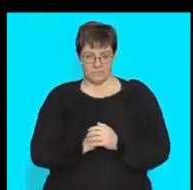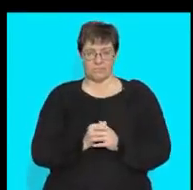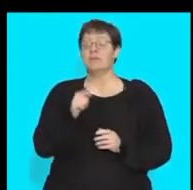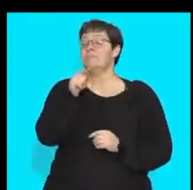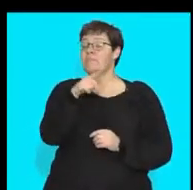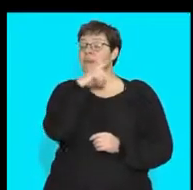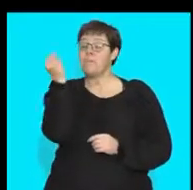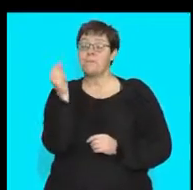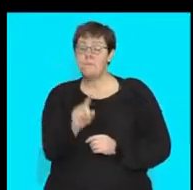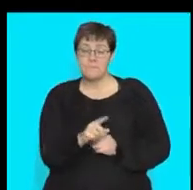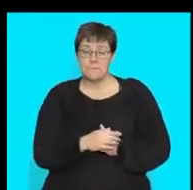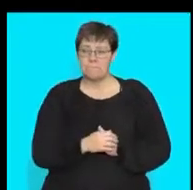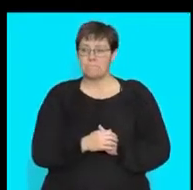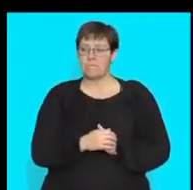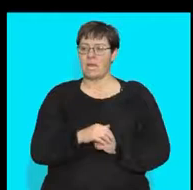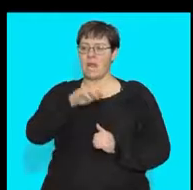And these bubbles are called